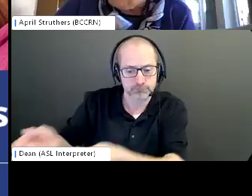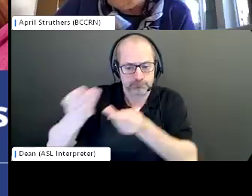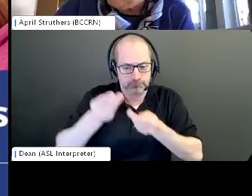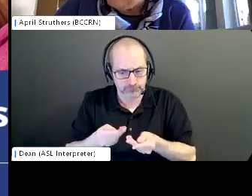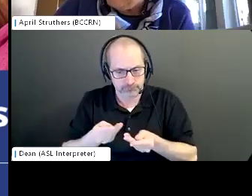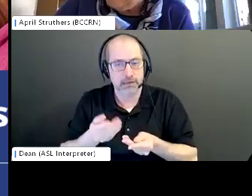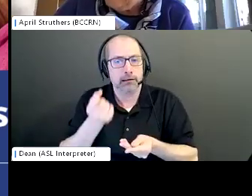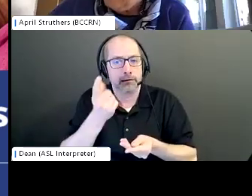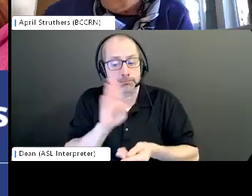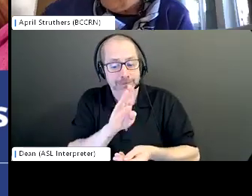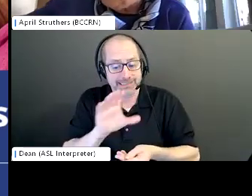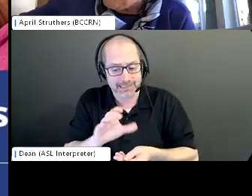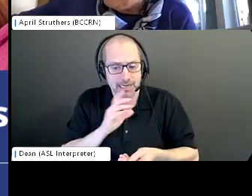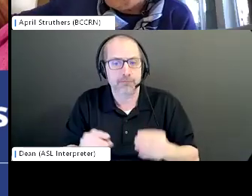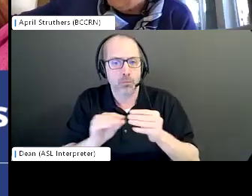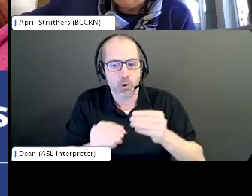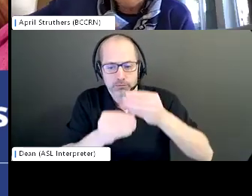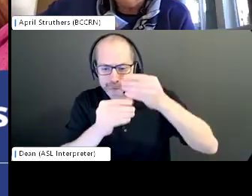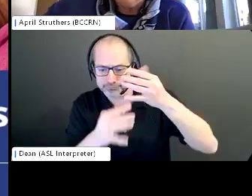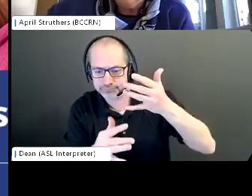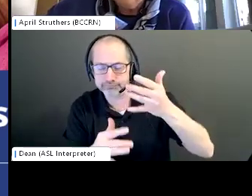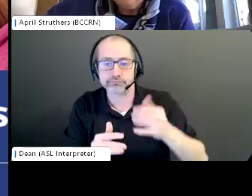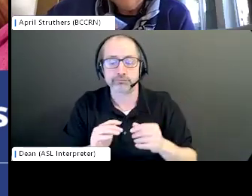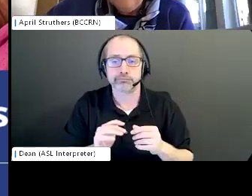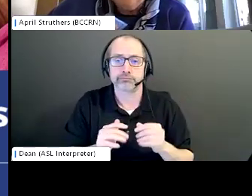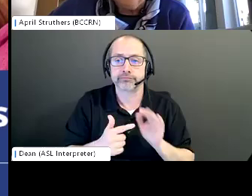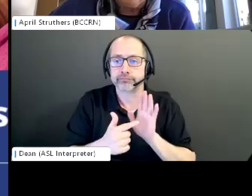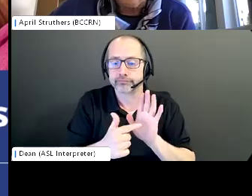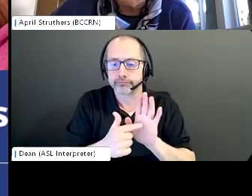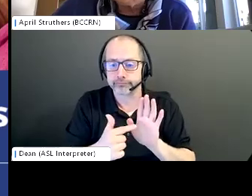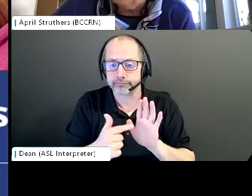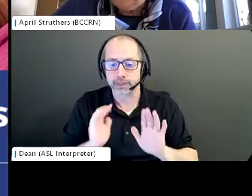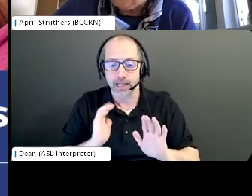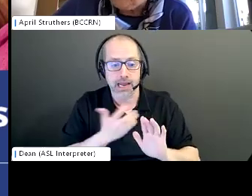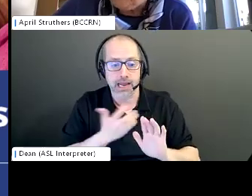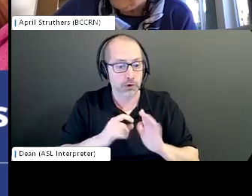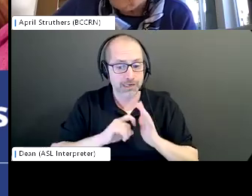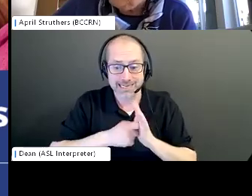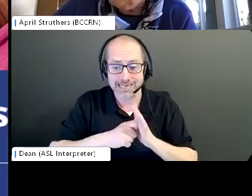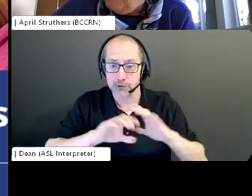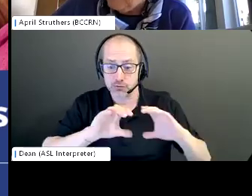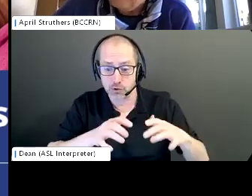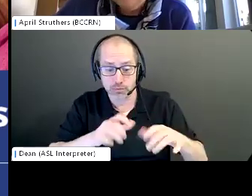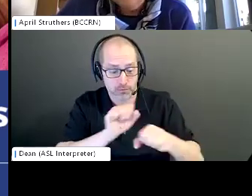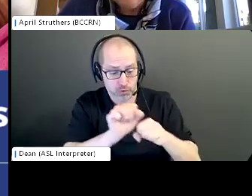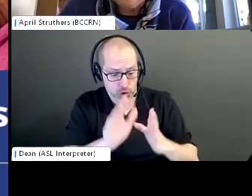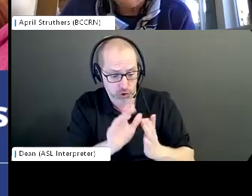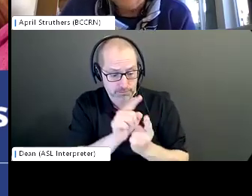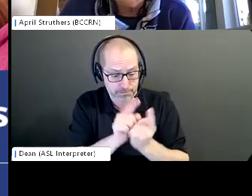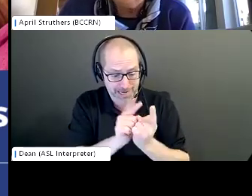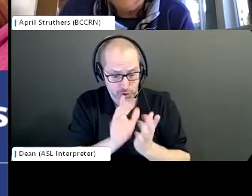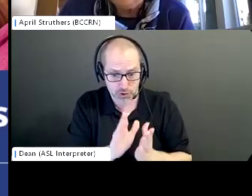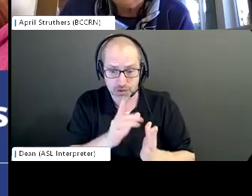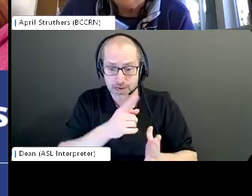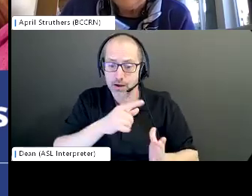in BC. We need to strengthen how much our key group of workers, our mentors, feel that they are part